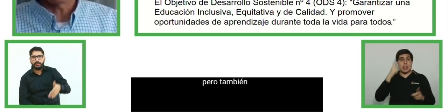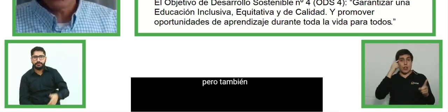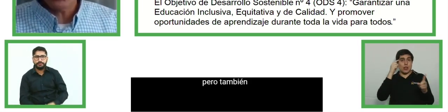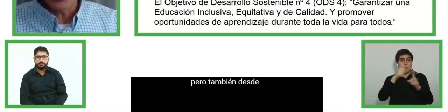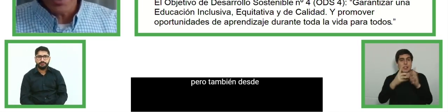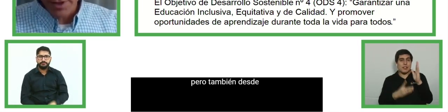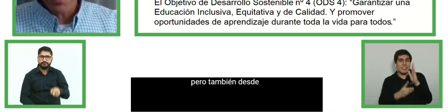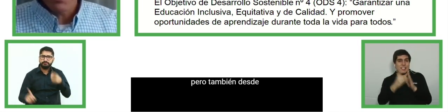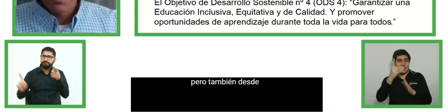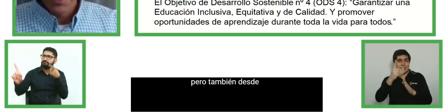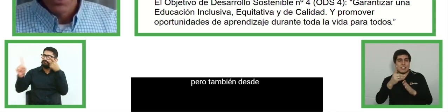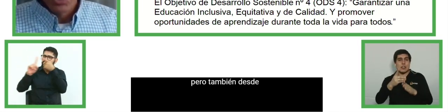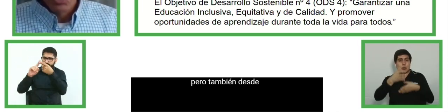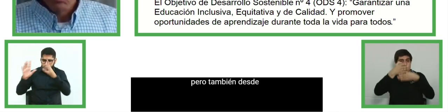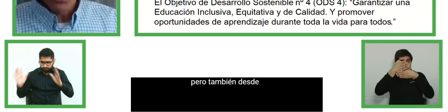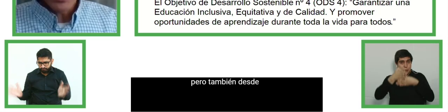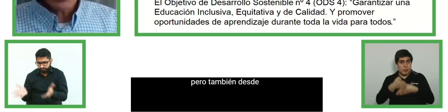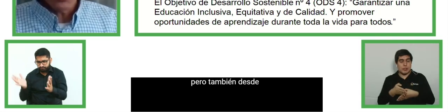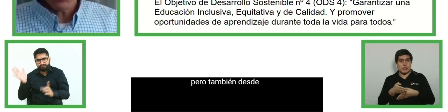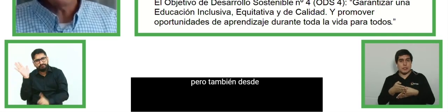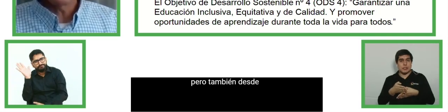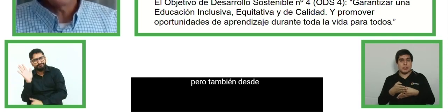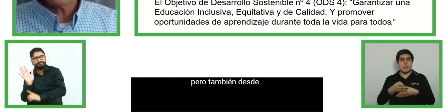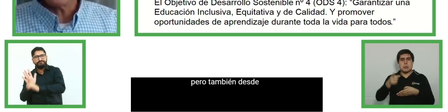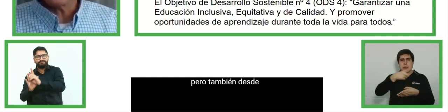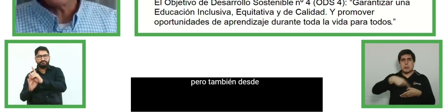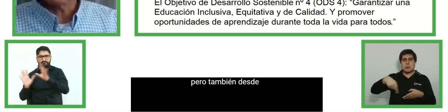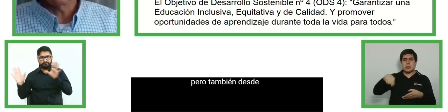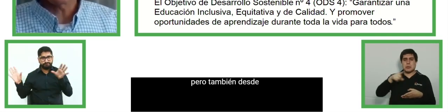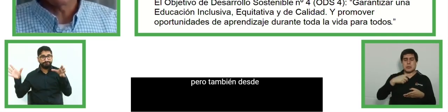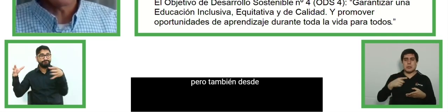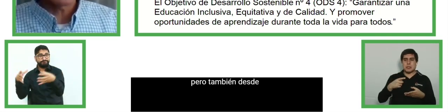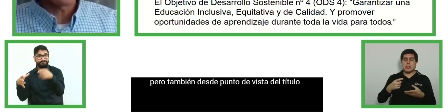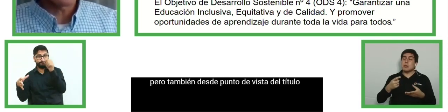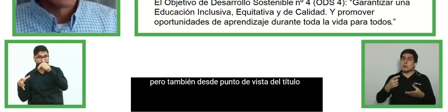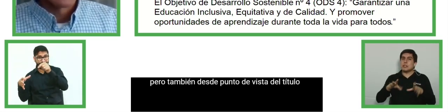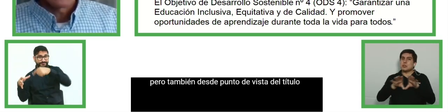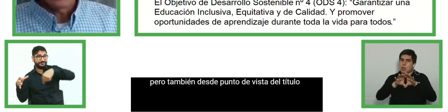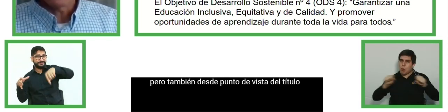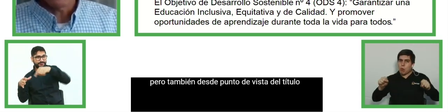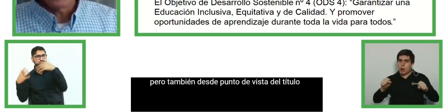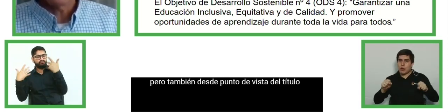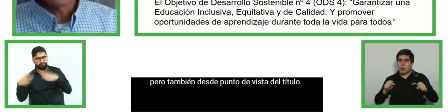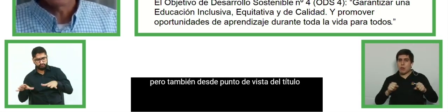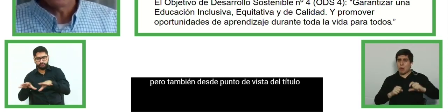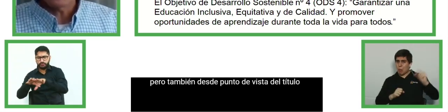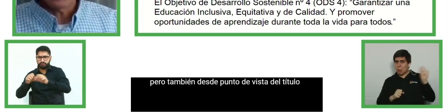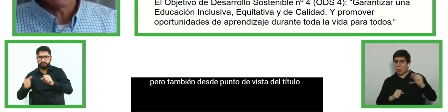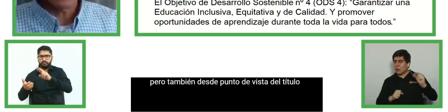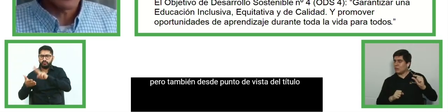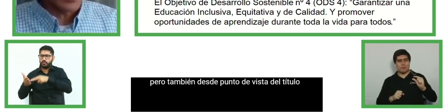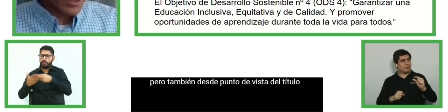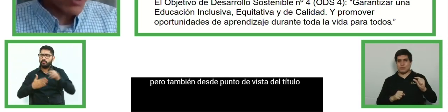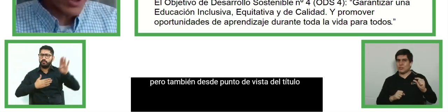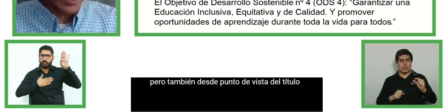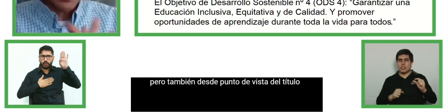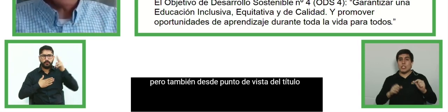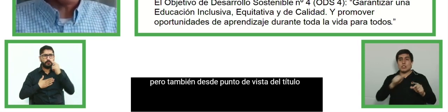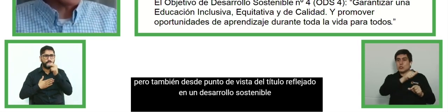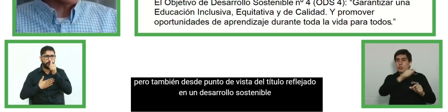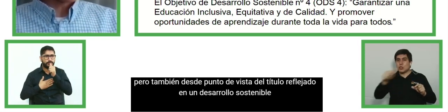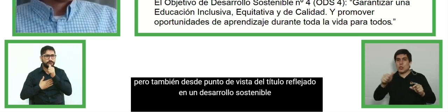reflected in the goals of sustainable development. These commitments are commitments which we need to adhere to and